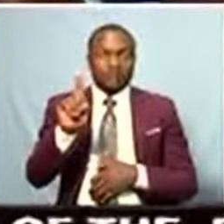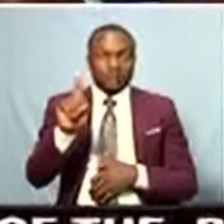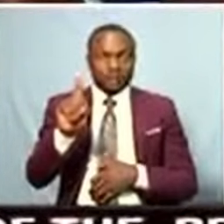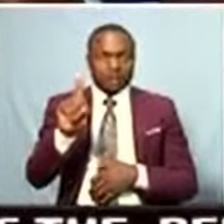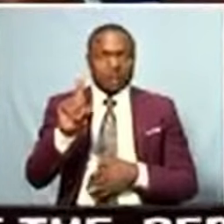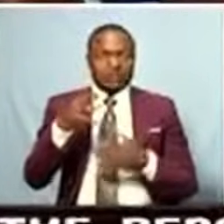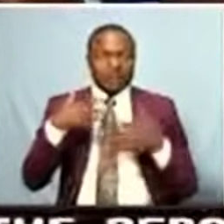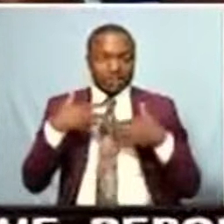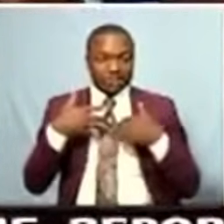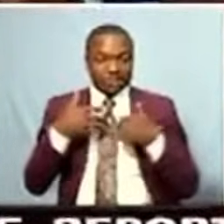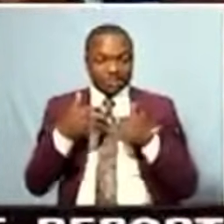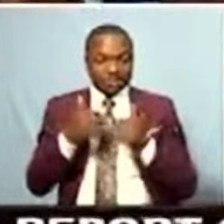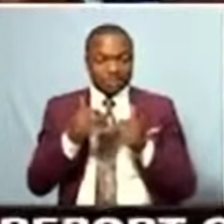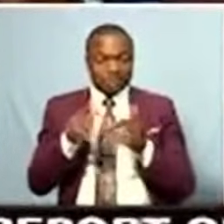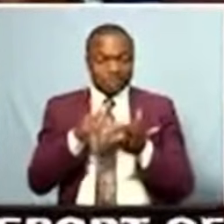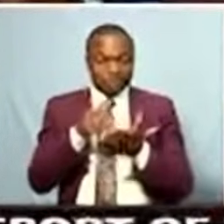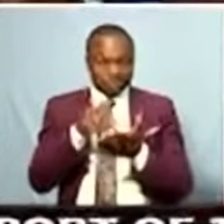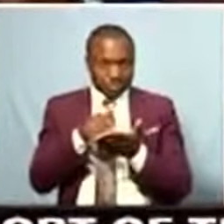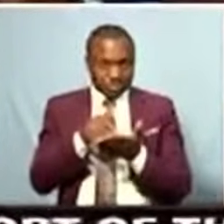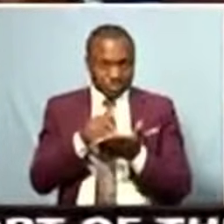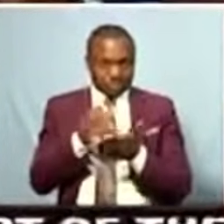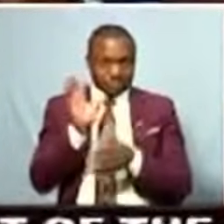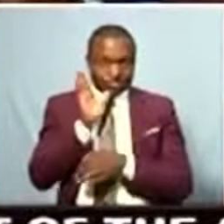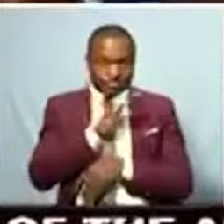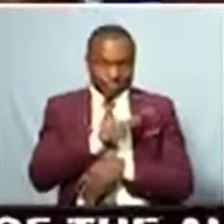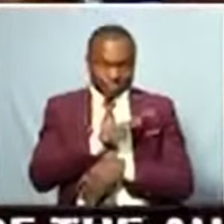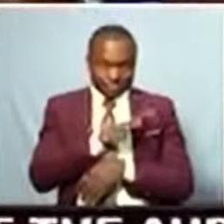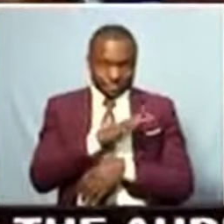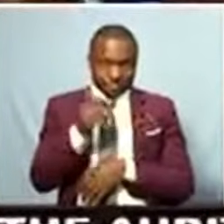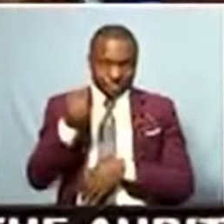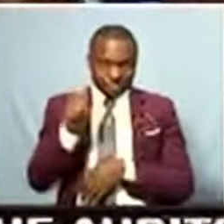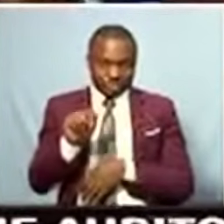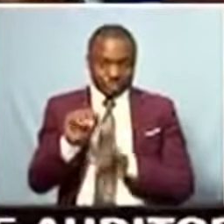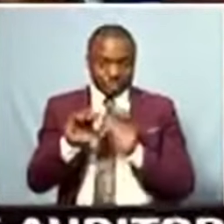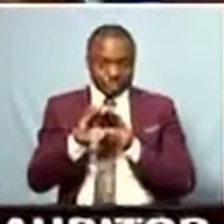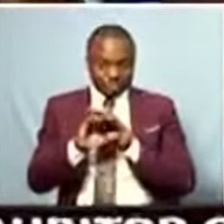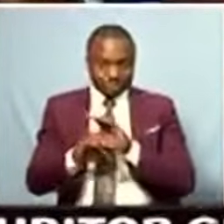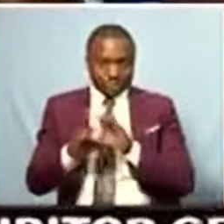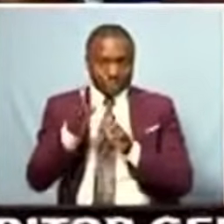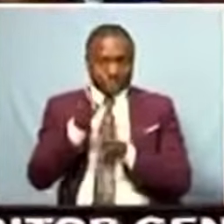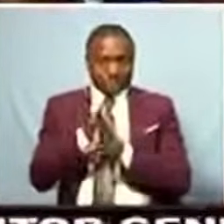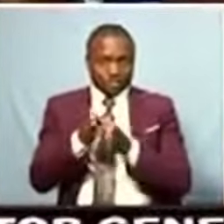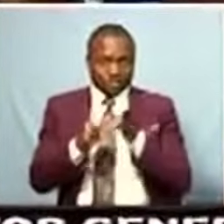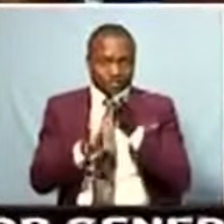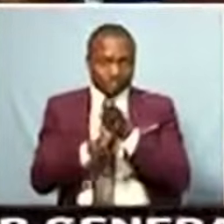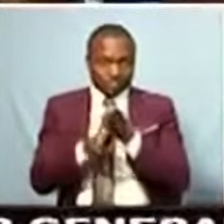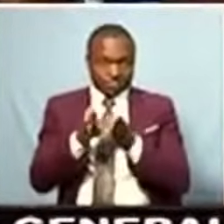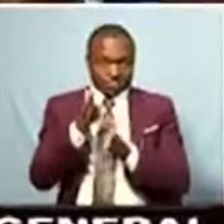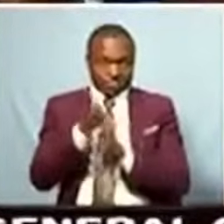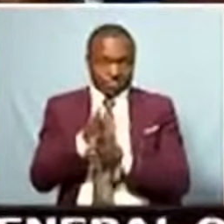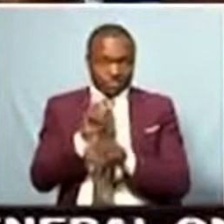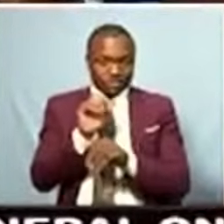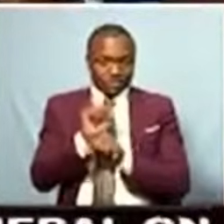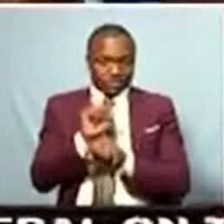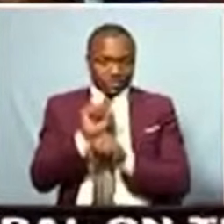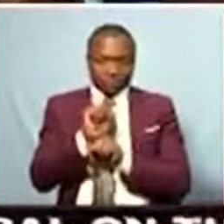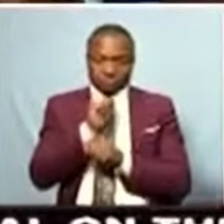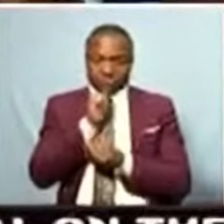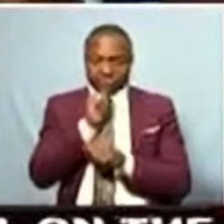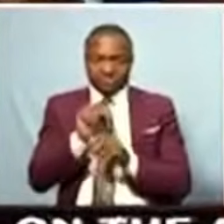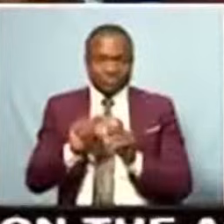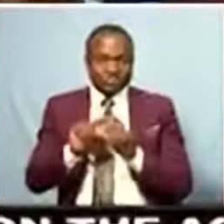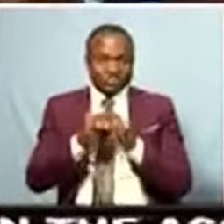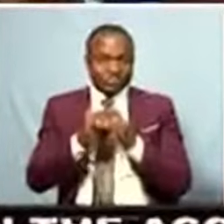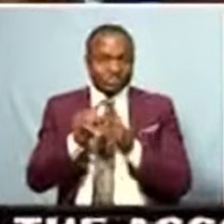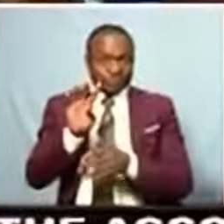mini hospitals, that had been completed. 10 were under construction, while construction works had not commenced